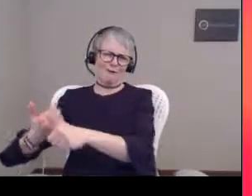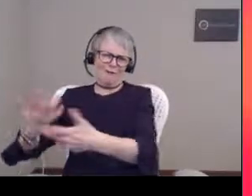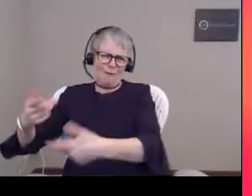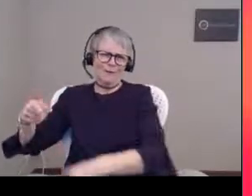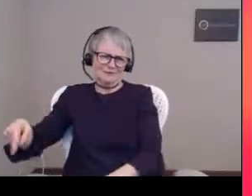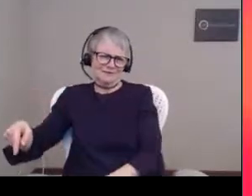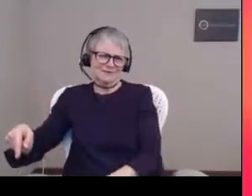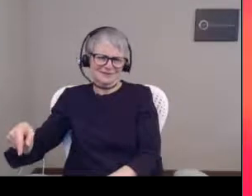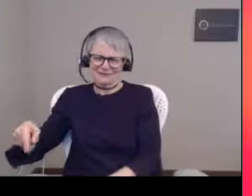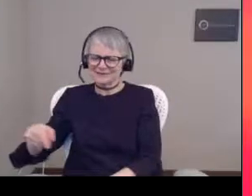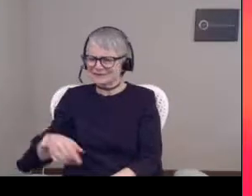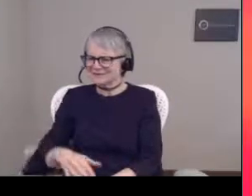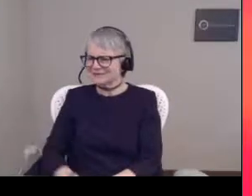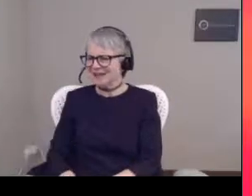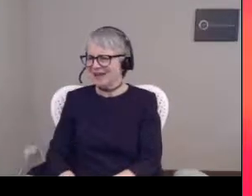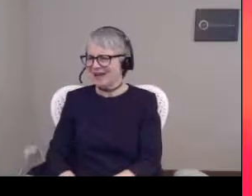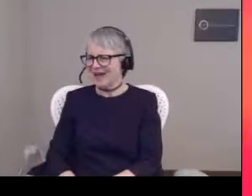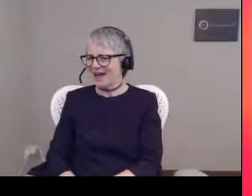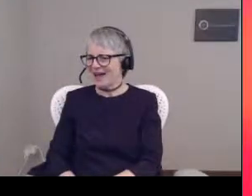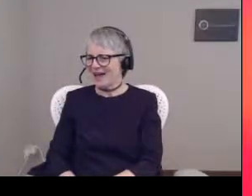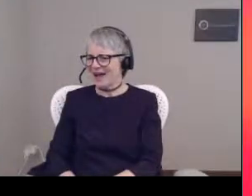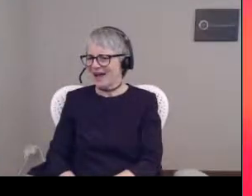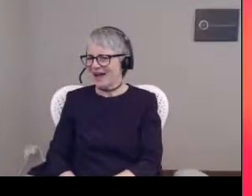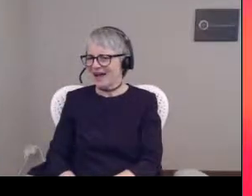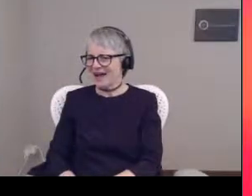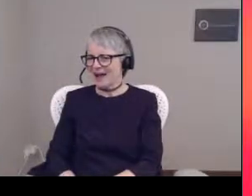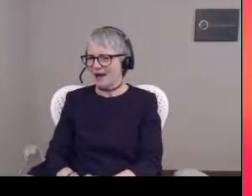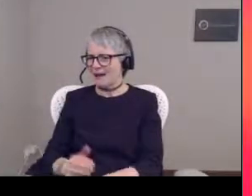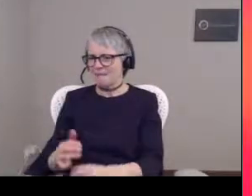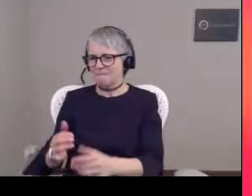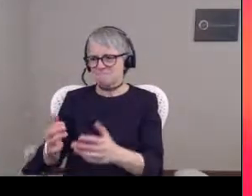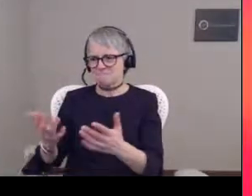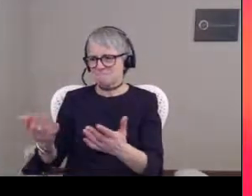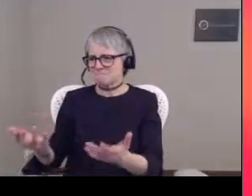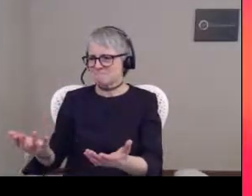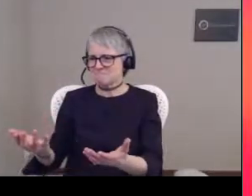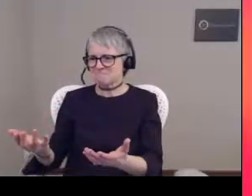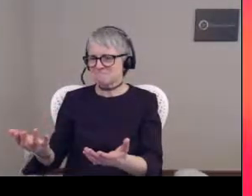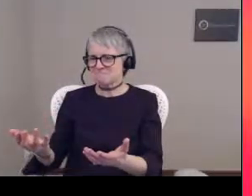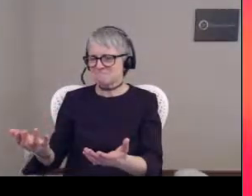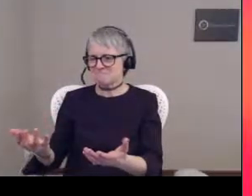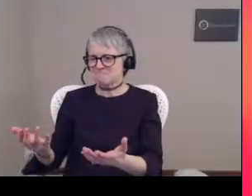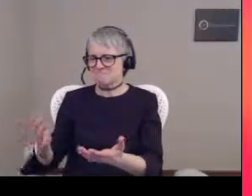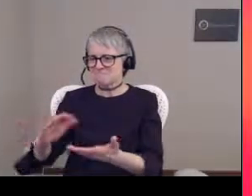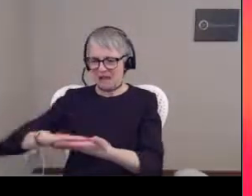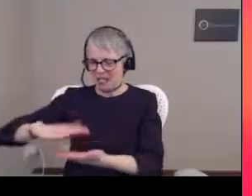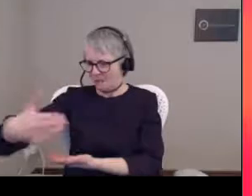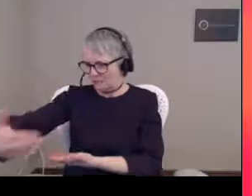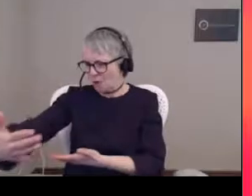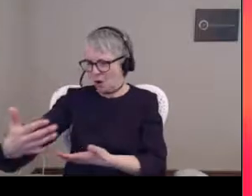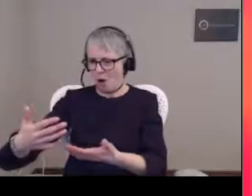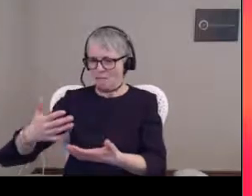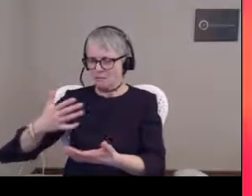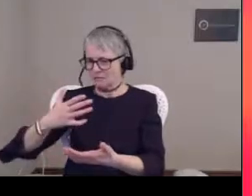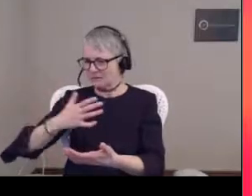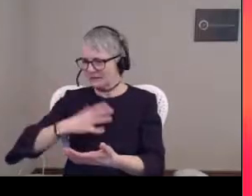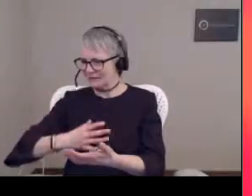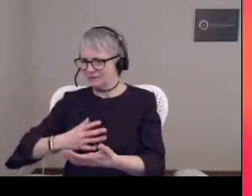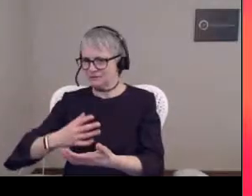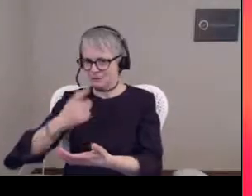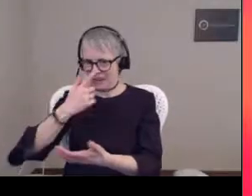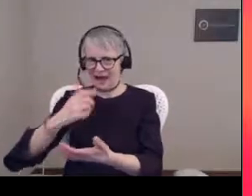if you were to be successful and start in a virtual world, laptops are couriered out to you. You have a full 1 to 2 hours with